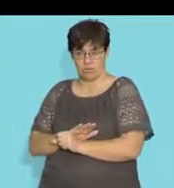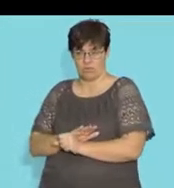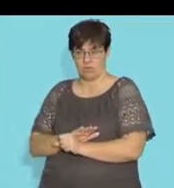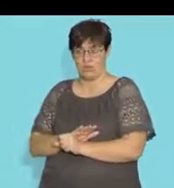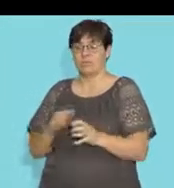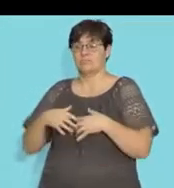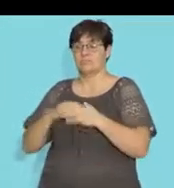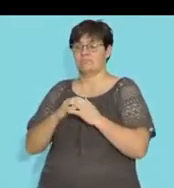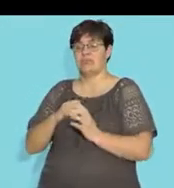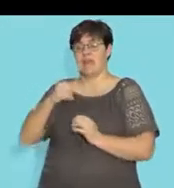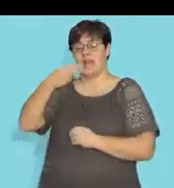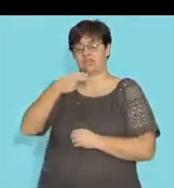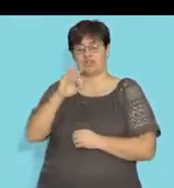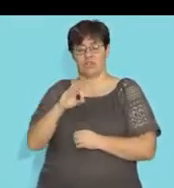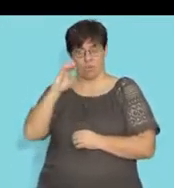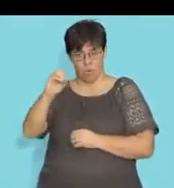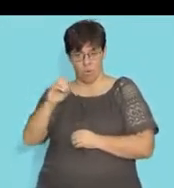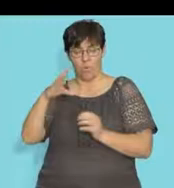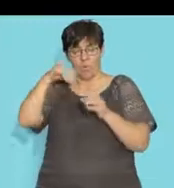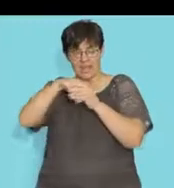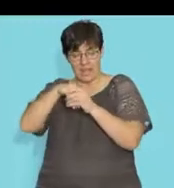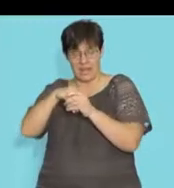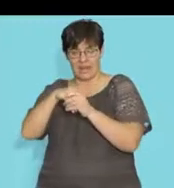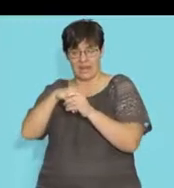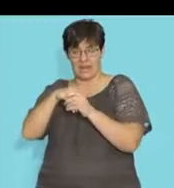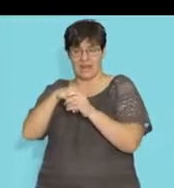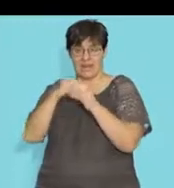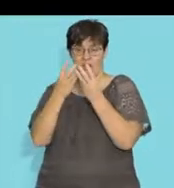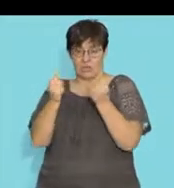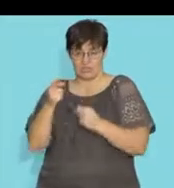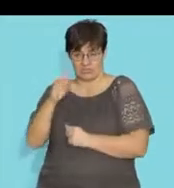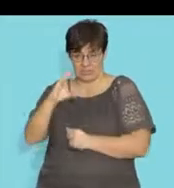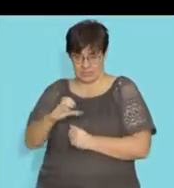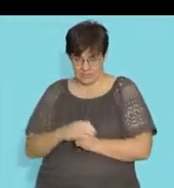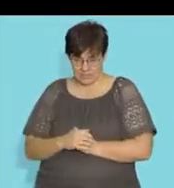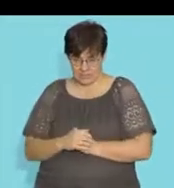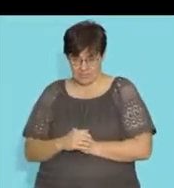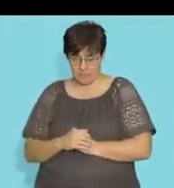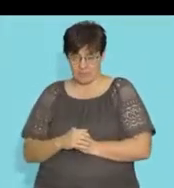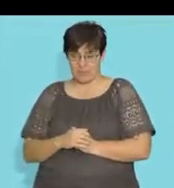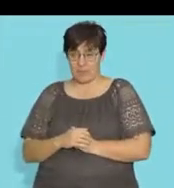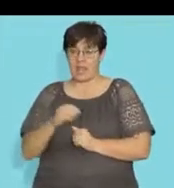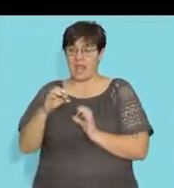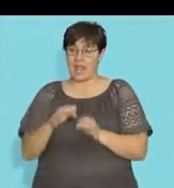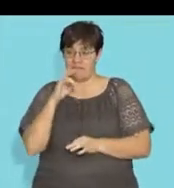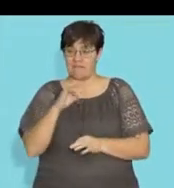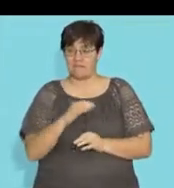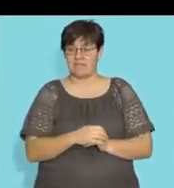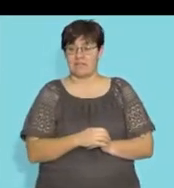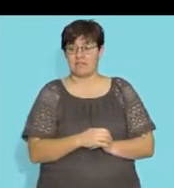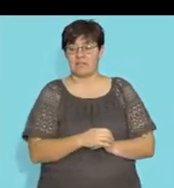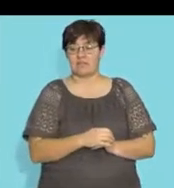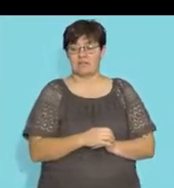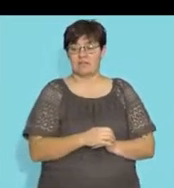form hydronium ions in concentration. And we also know then that if hydrochloric